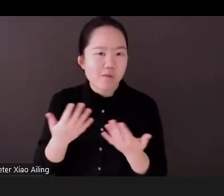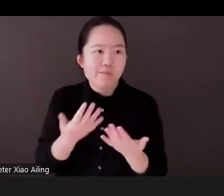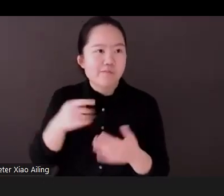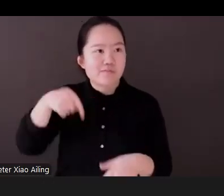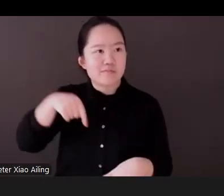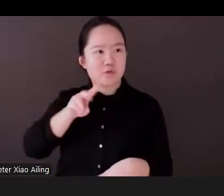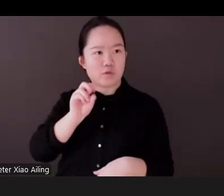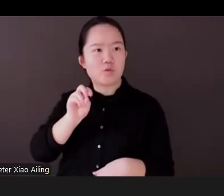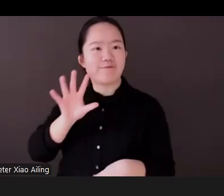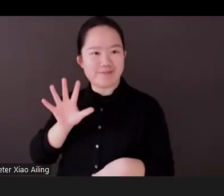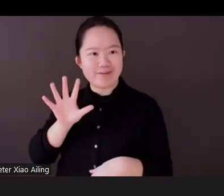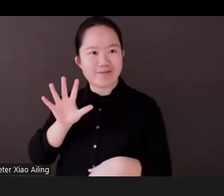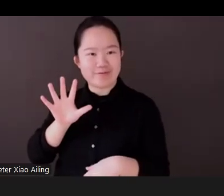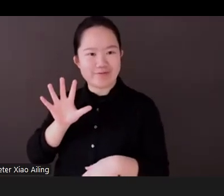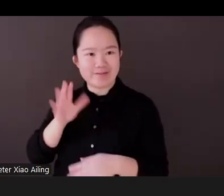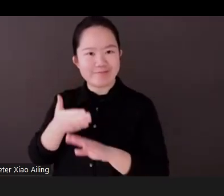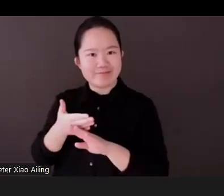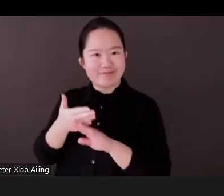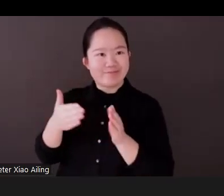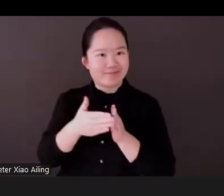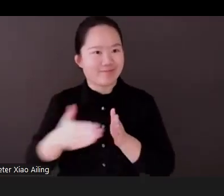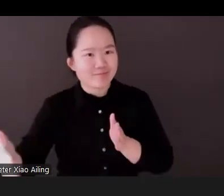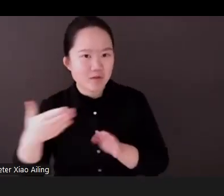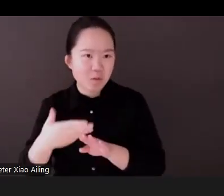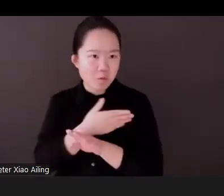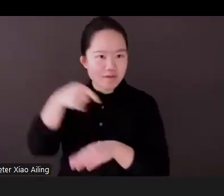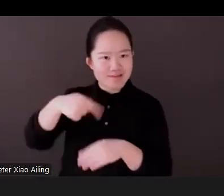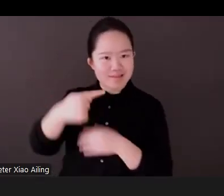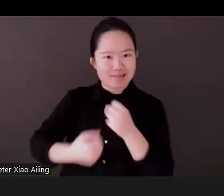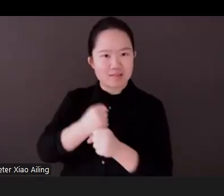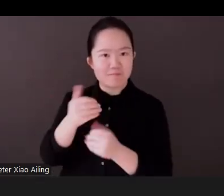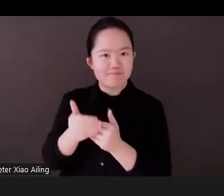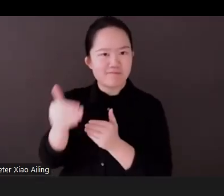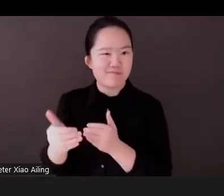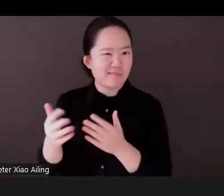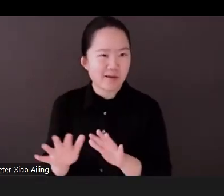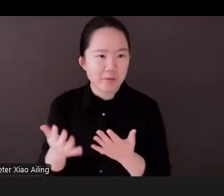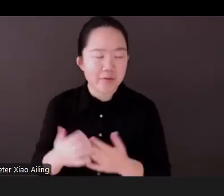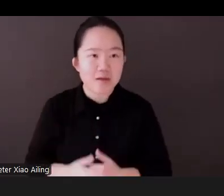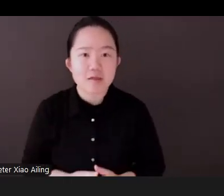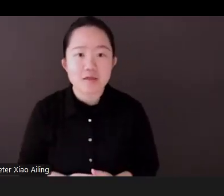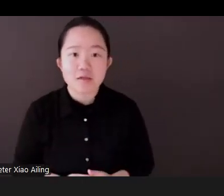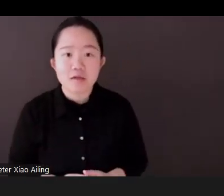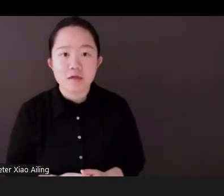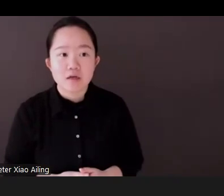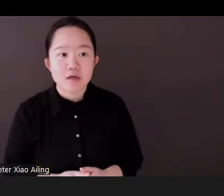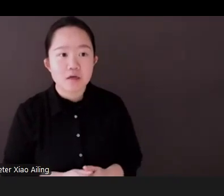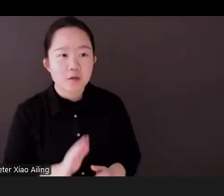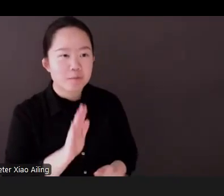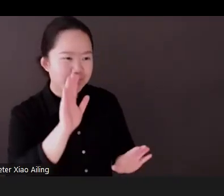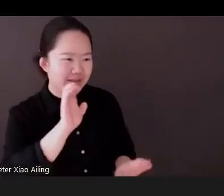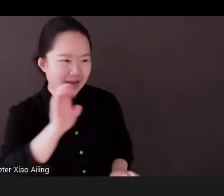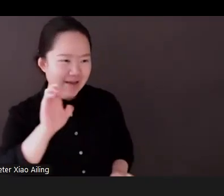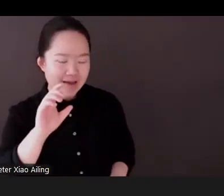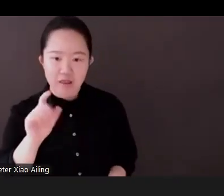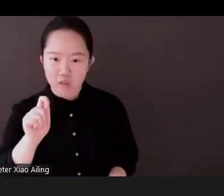But there is a provision I'll rephrase it. In the actual act, there is exceptions and grace periods put into the act. Some